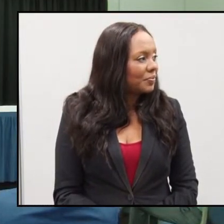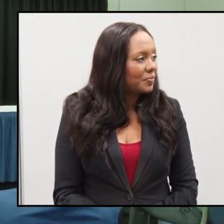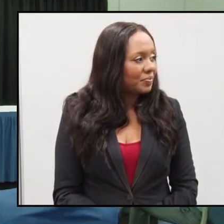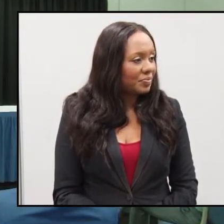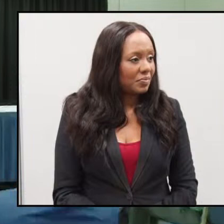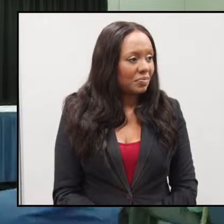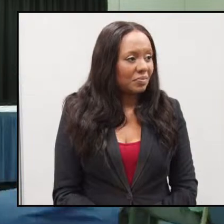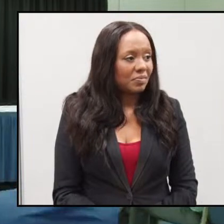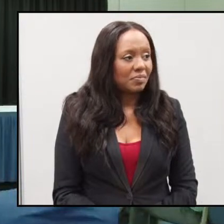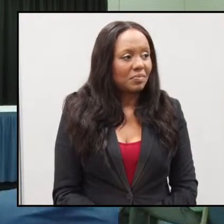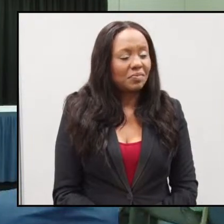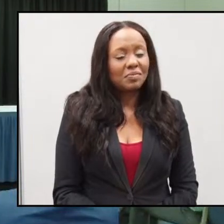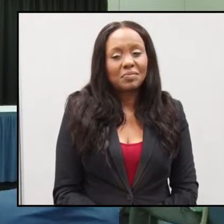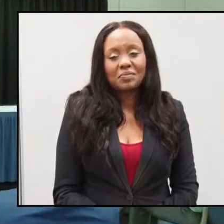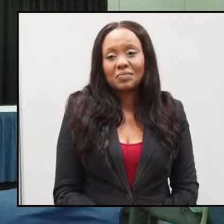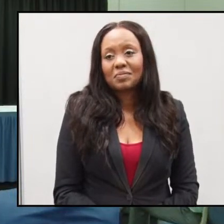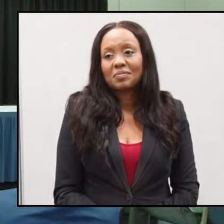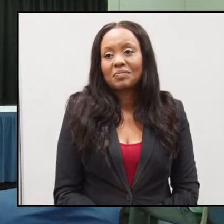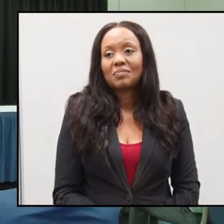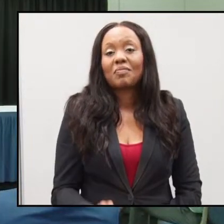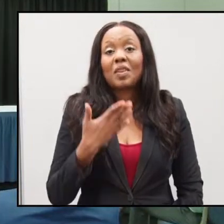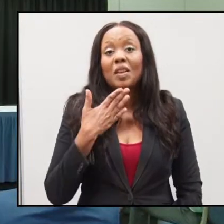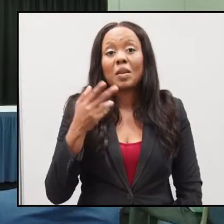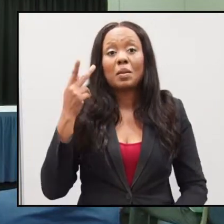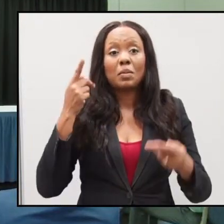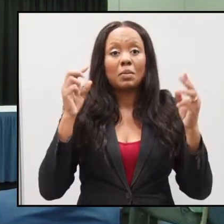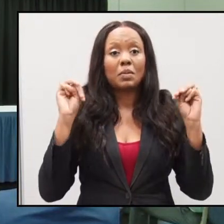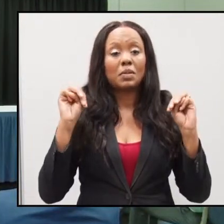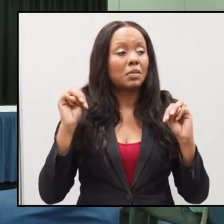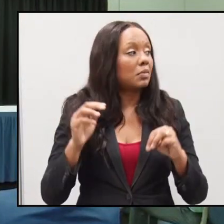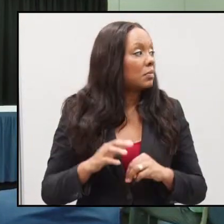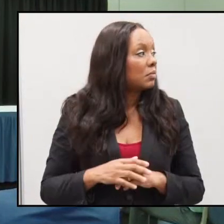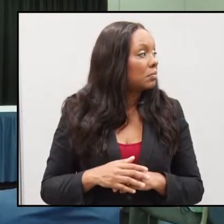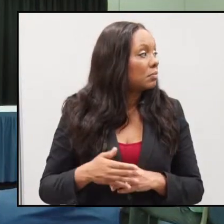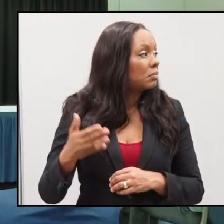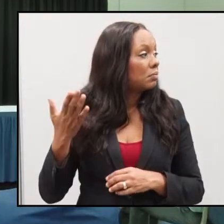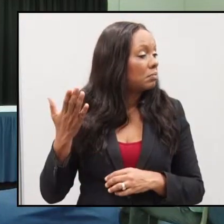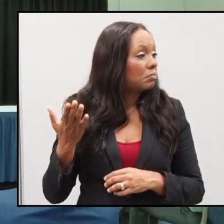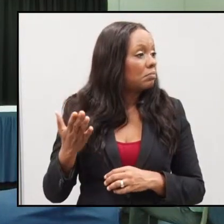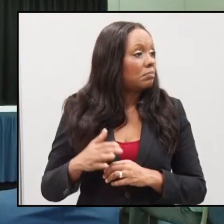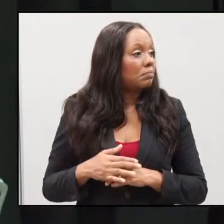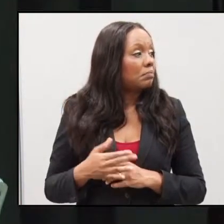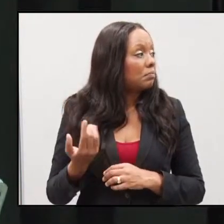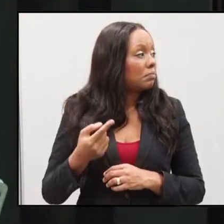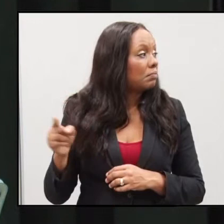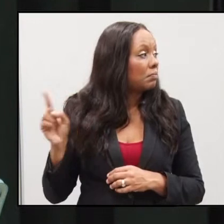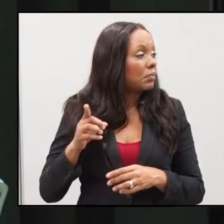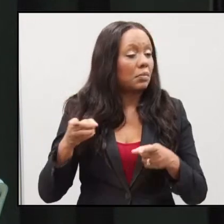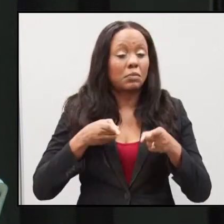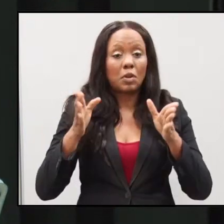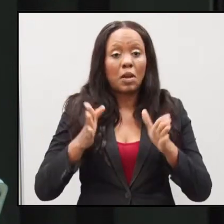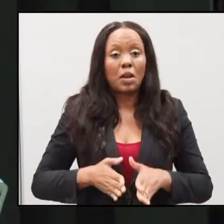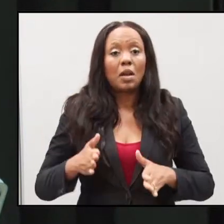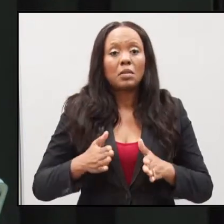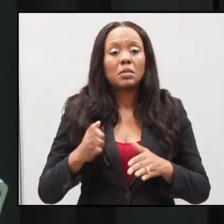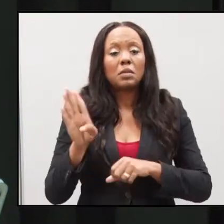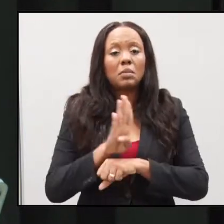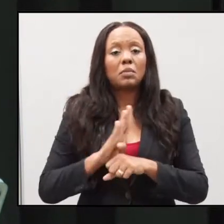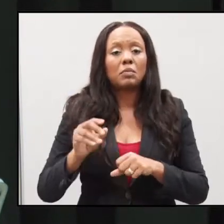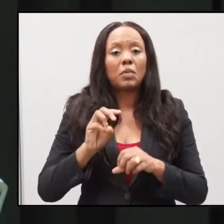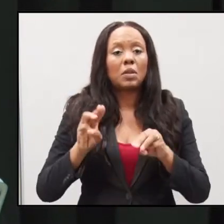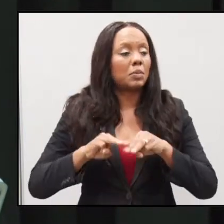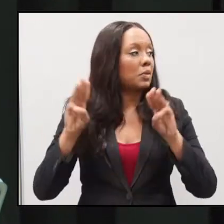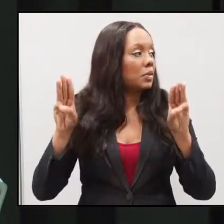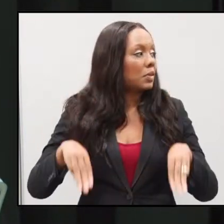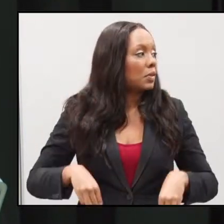Thank you so much, Prime Minister. We will now hear from Dr. Kevin Farmer, Deputy Director of the Barbados Museum and Historical Society. I'm sorry, I